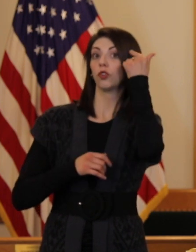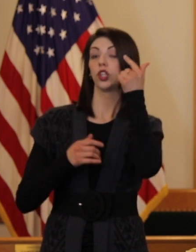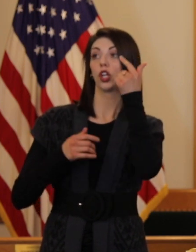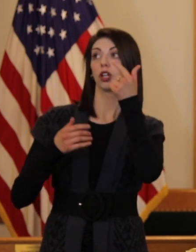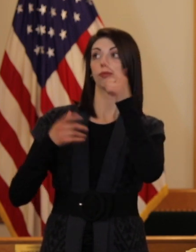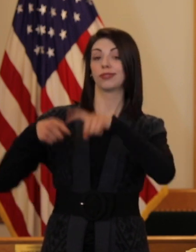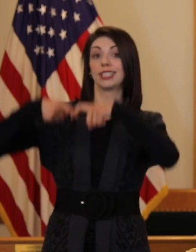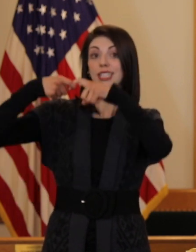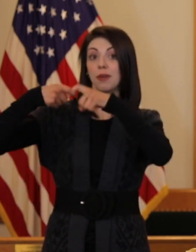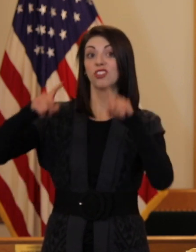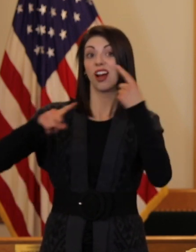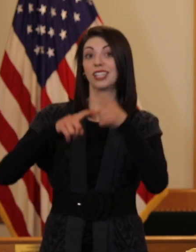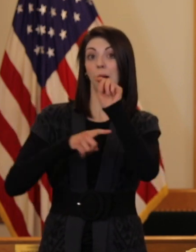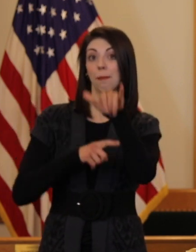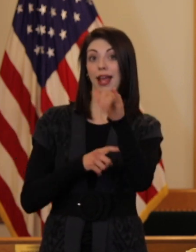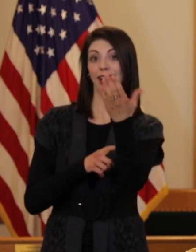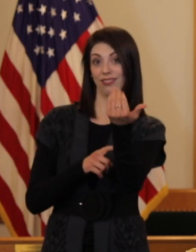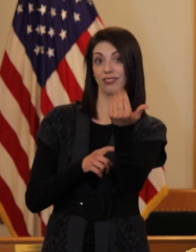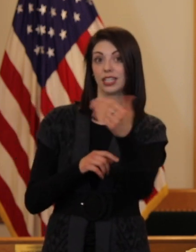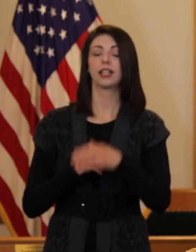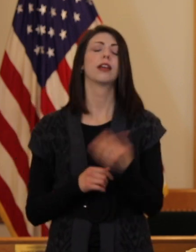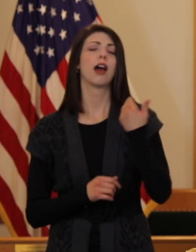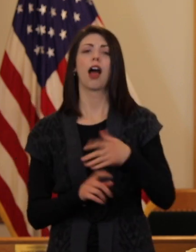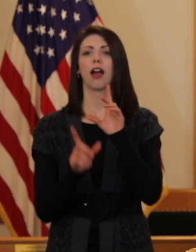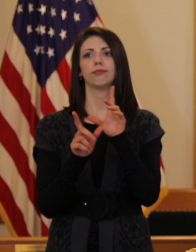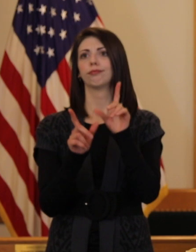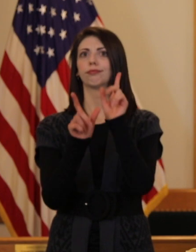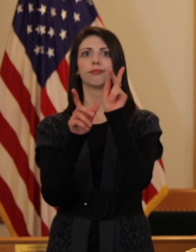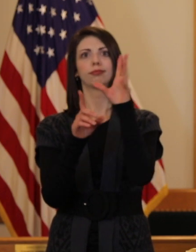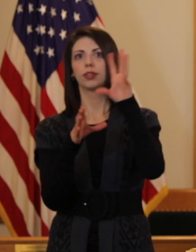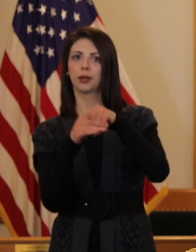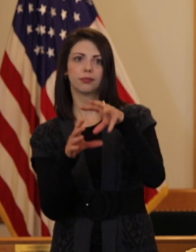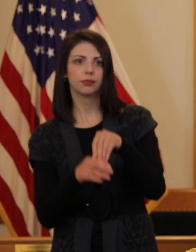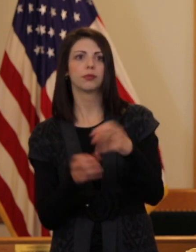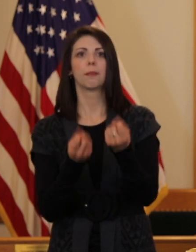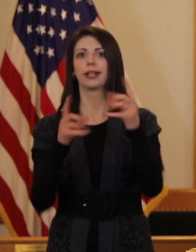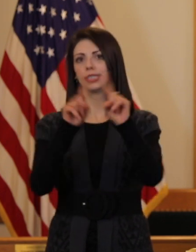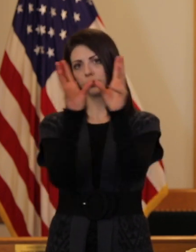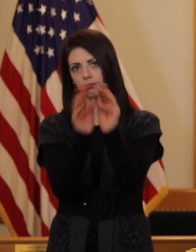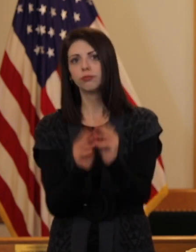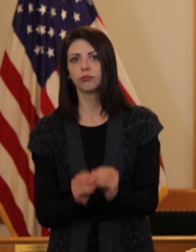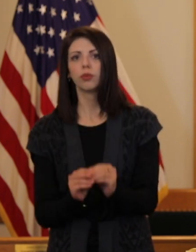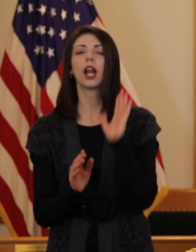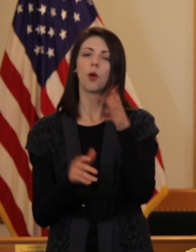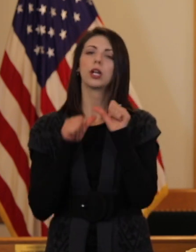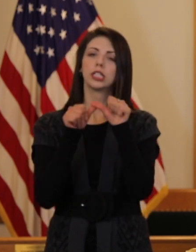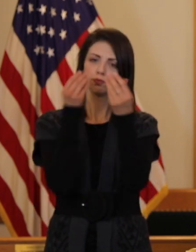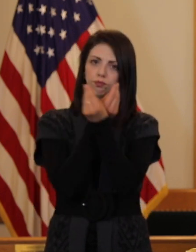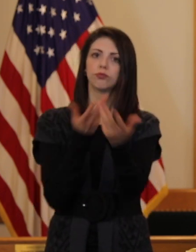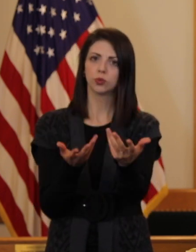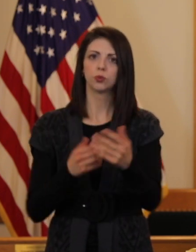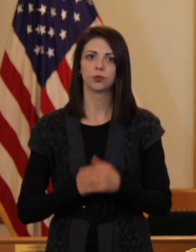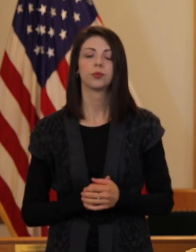May 15th. I've been in several regional and statewide meetings over the past few weeks, and I will continue to update you as we go through the